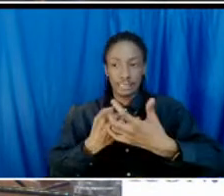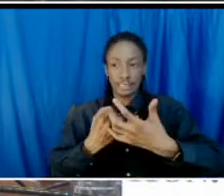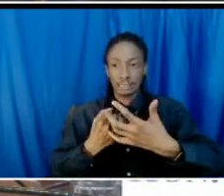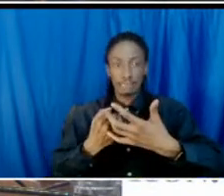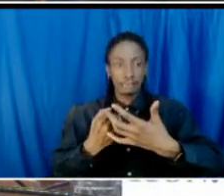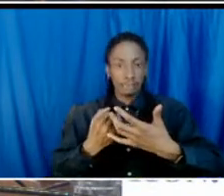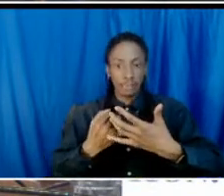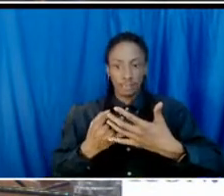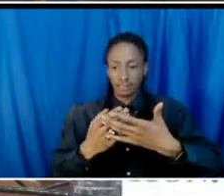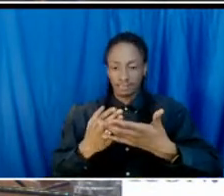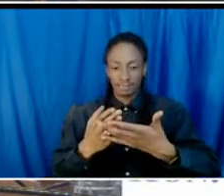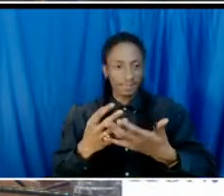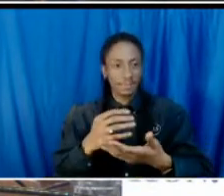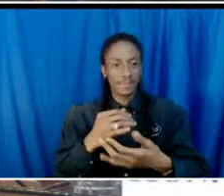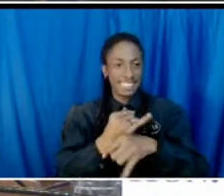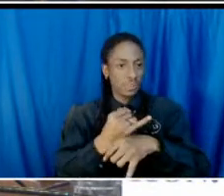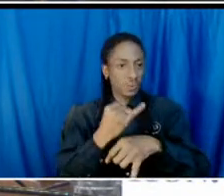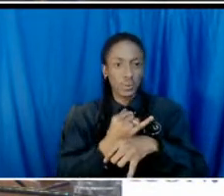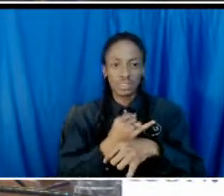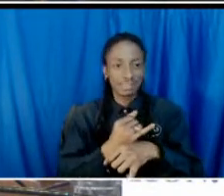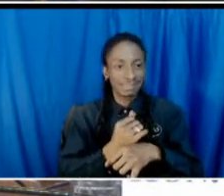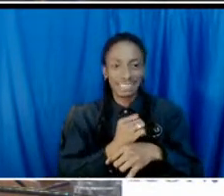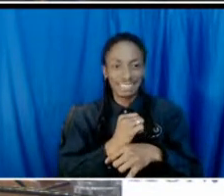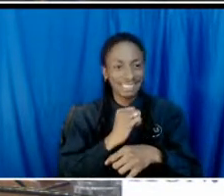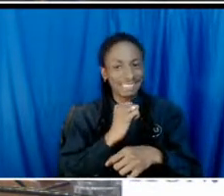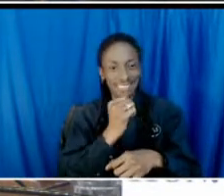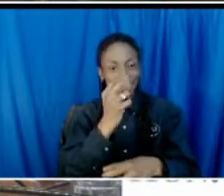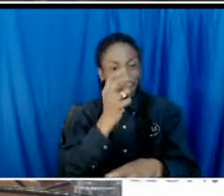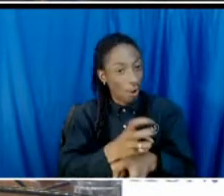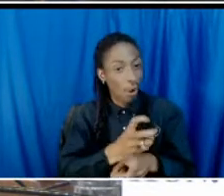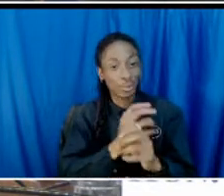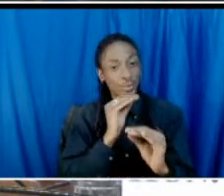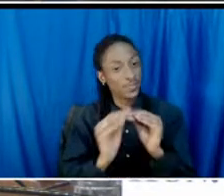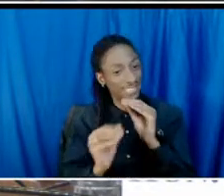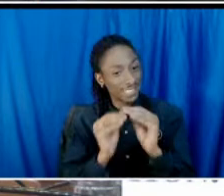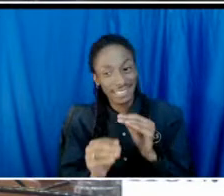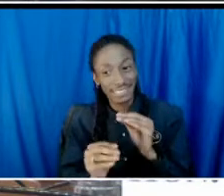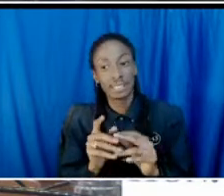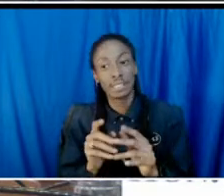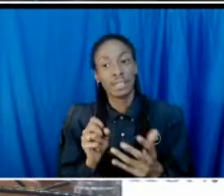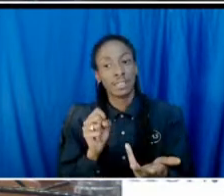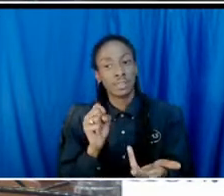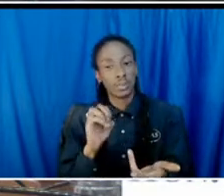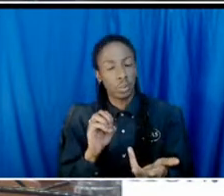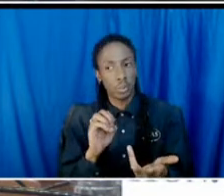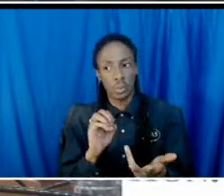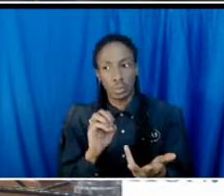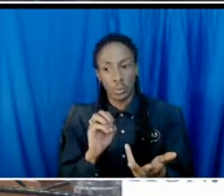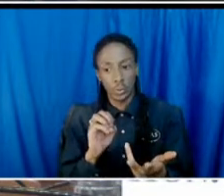thought this was a really important issue to try to make sure that the Justice Department